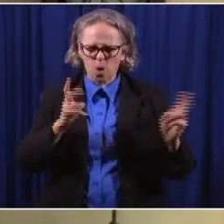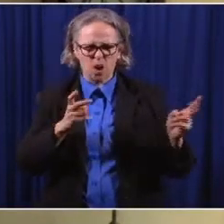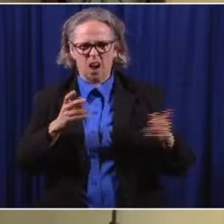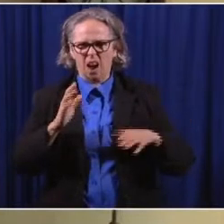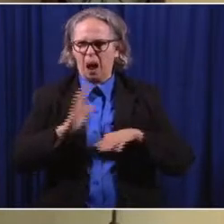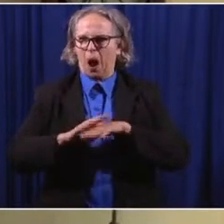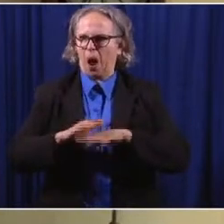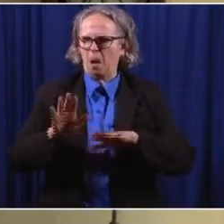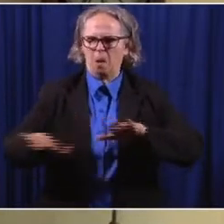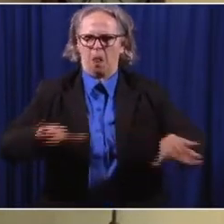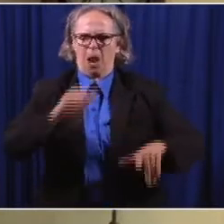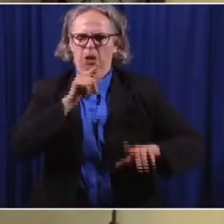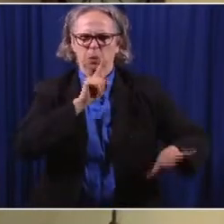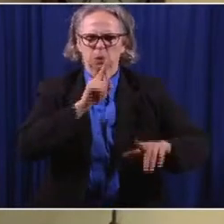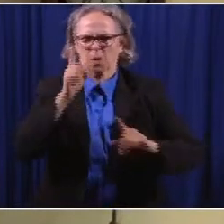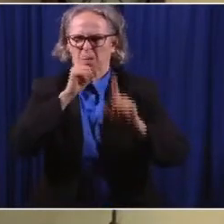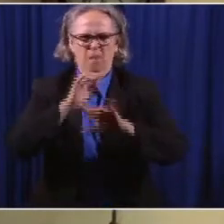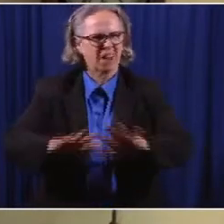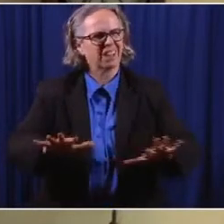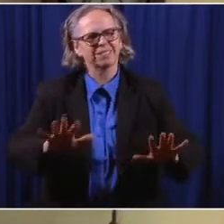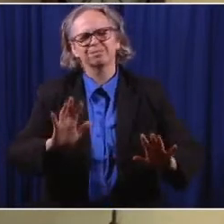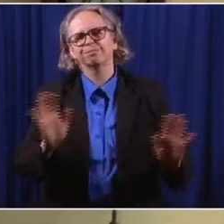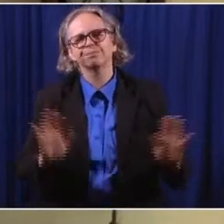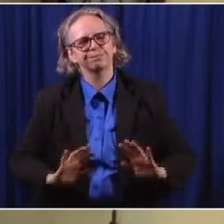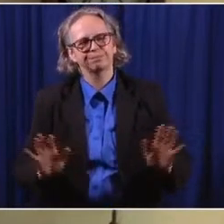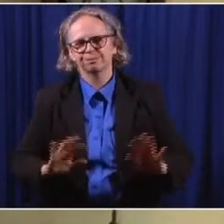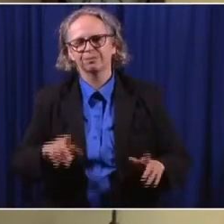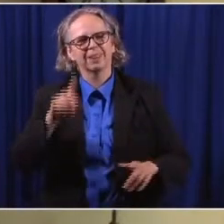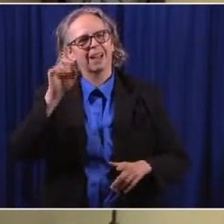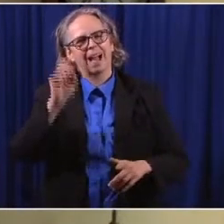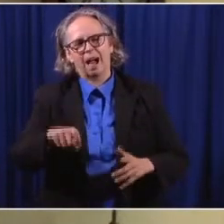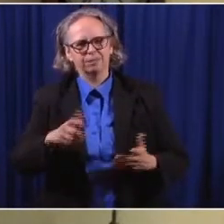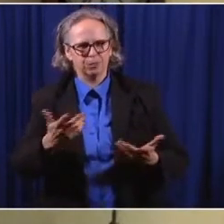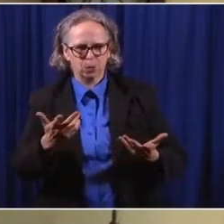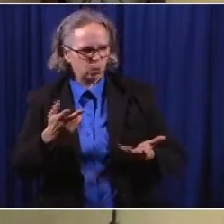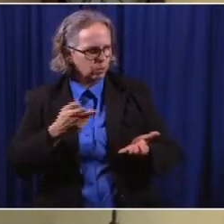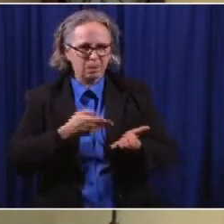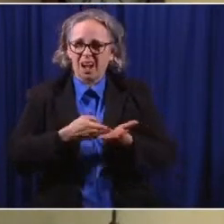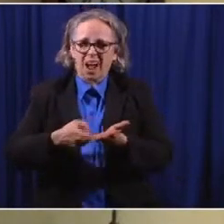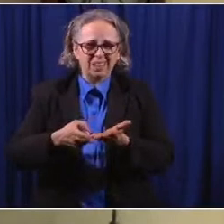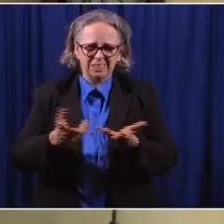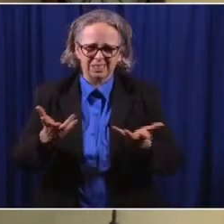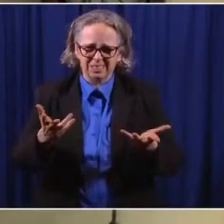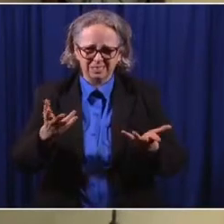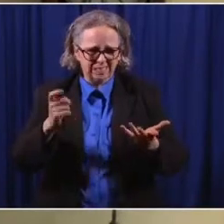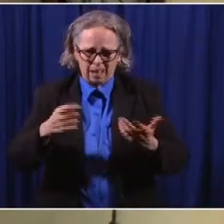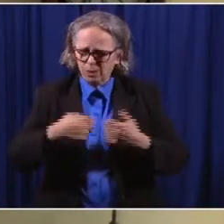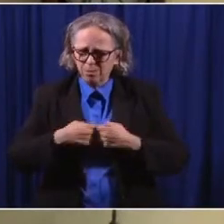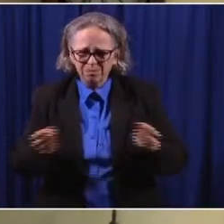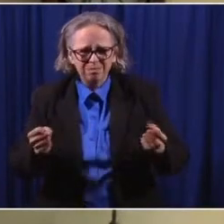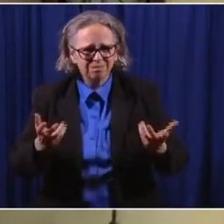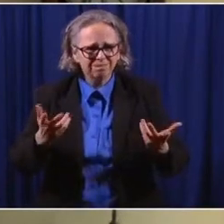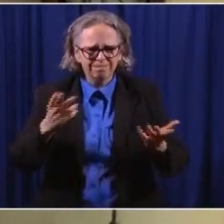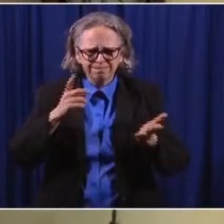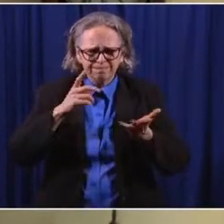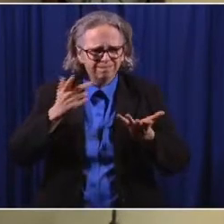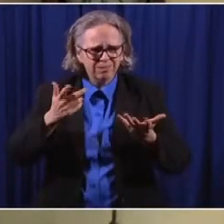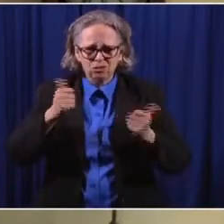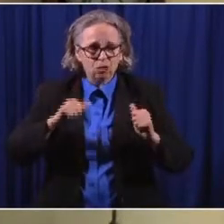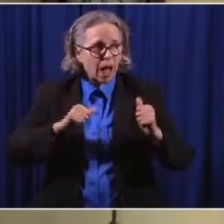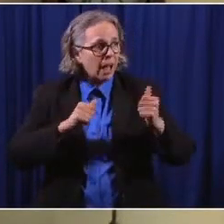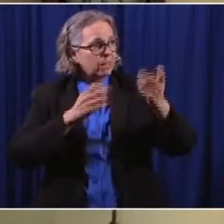call it like you see it. I've tried to call it like I see it in Ohio. I tried to keep Ohioans informed of what we